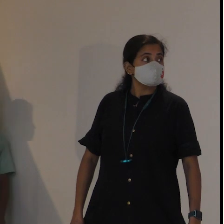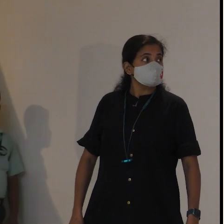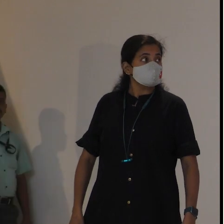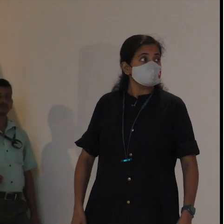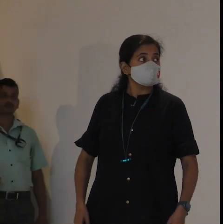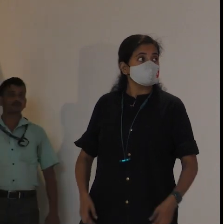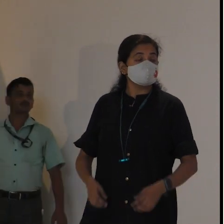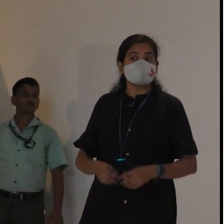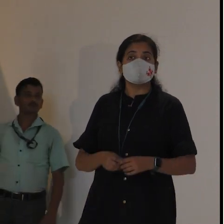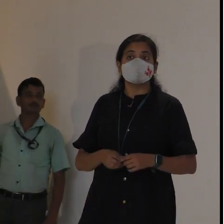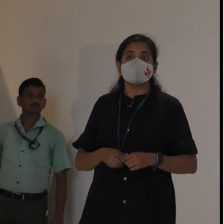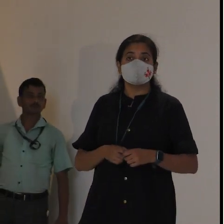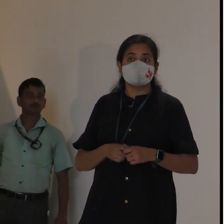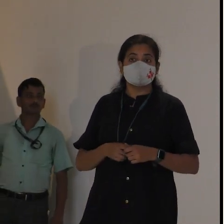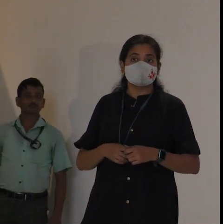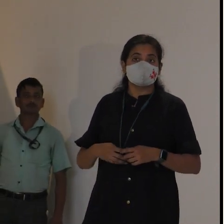Altars of Time, ma'am.